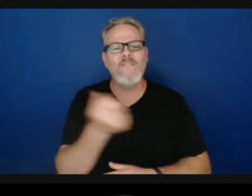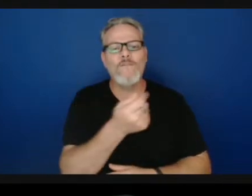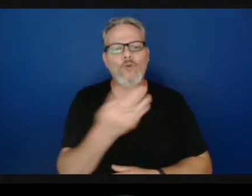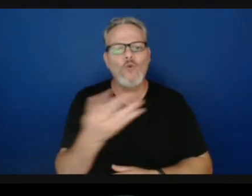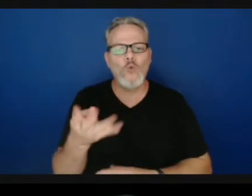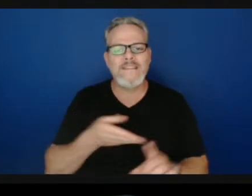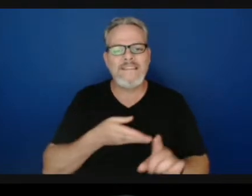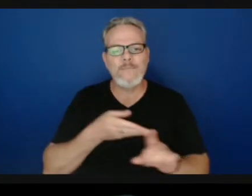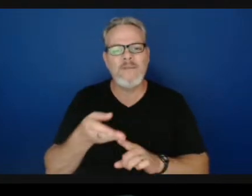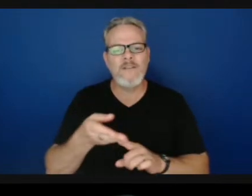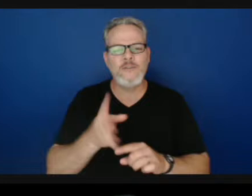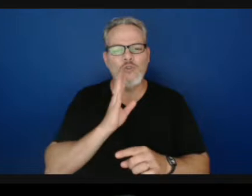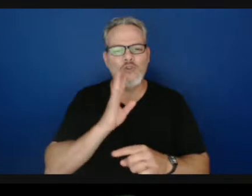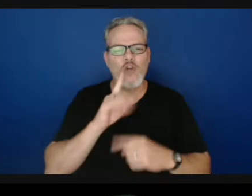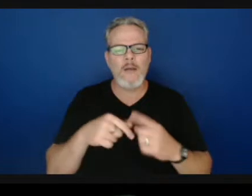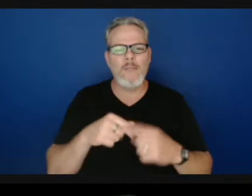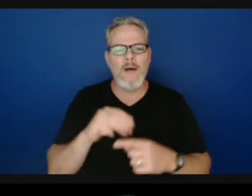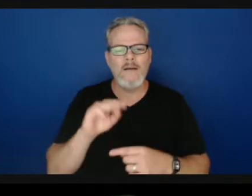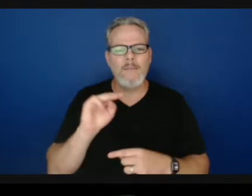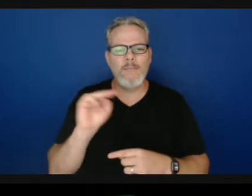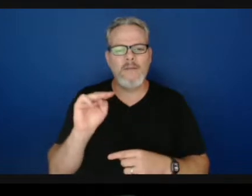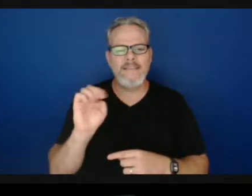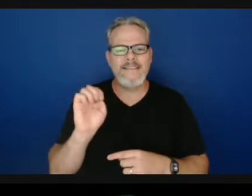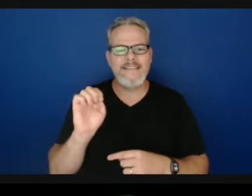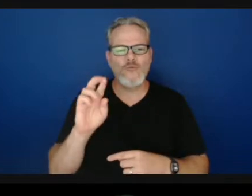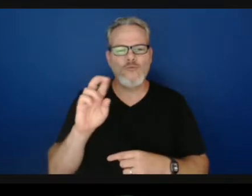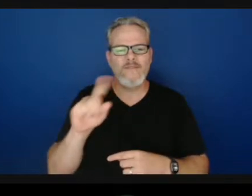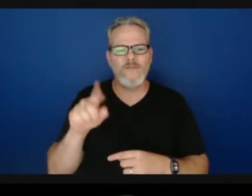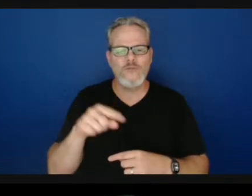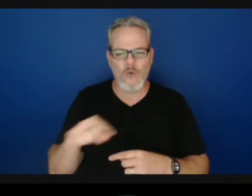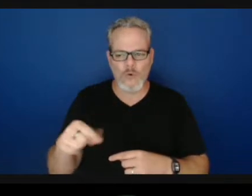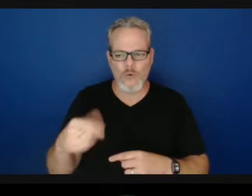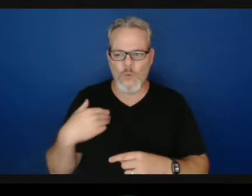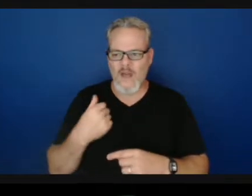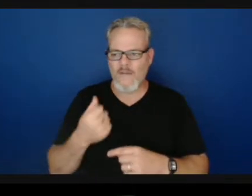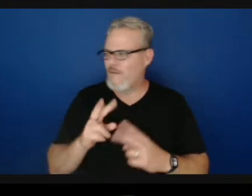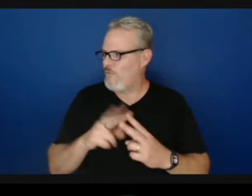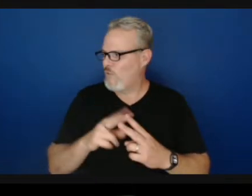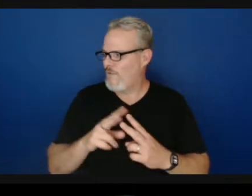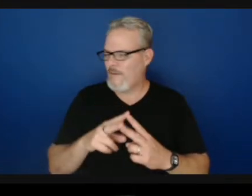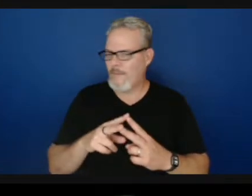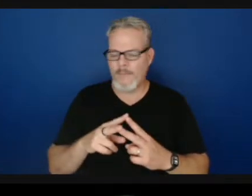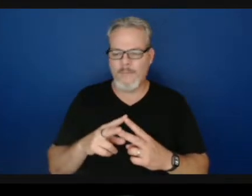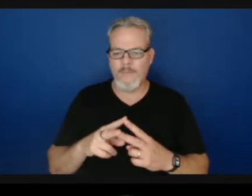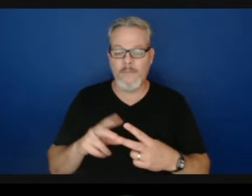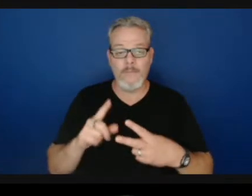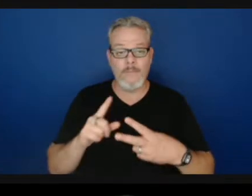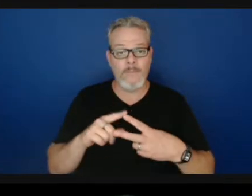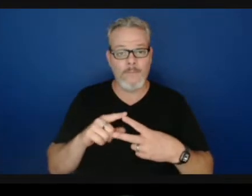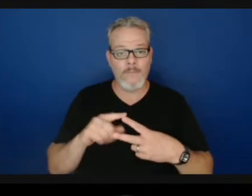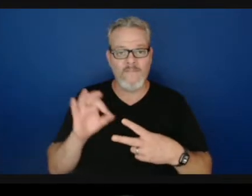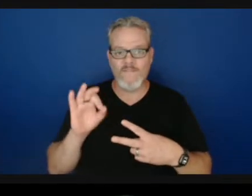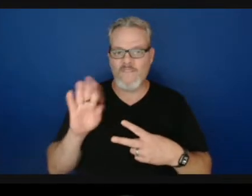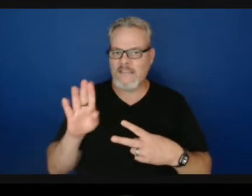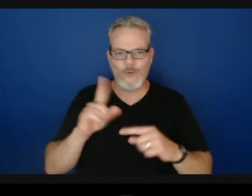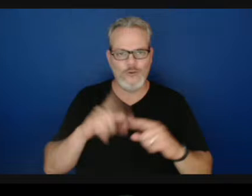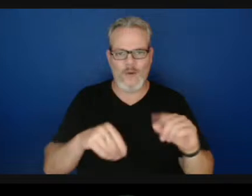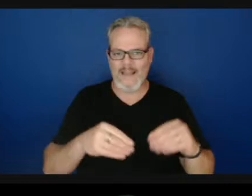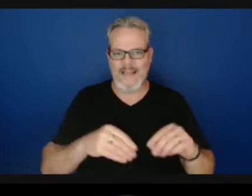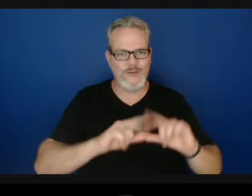the Middle East Rift Zone. We have a couple on that. We'll start with the first one's from Facebook, so I can't put it on